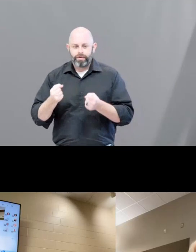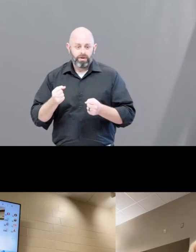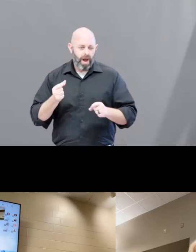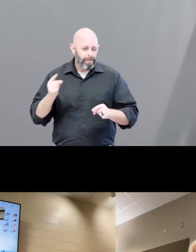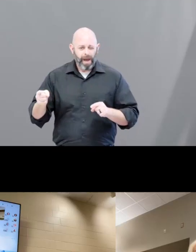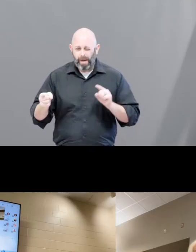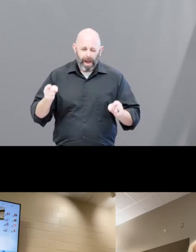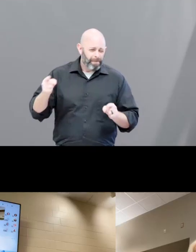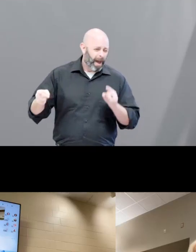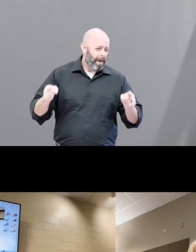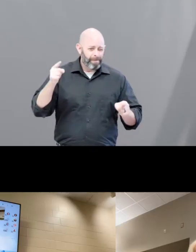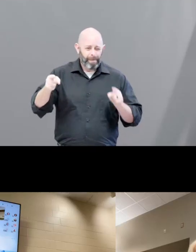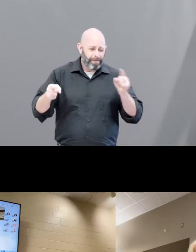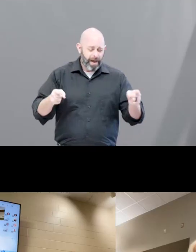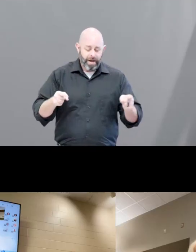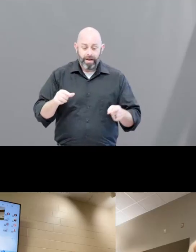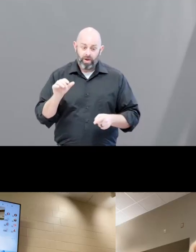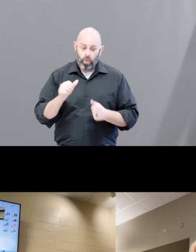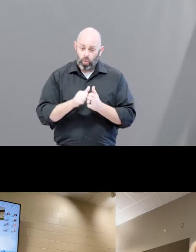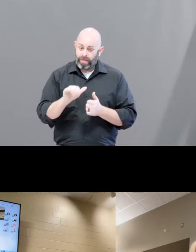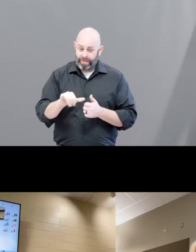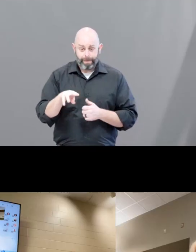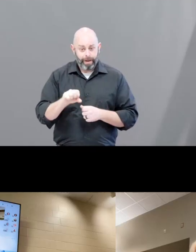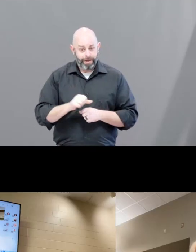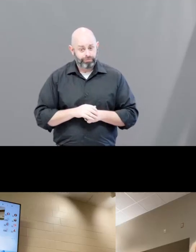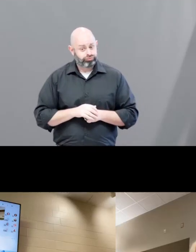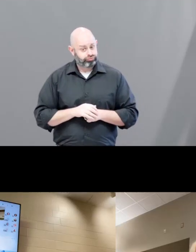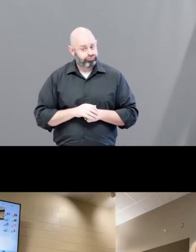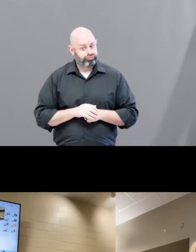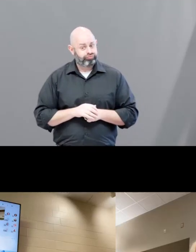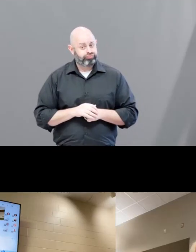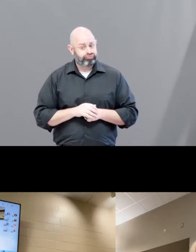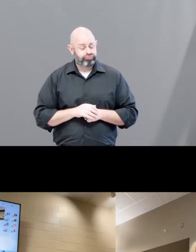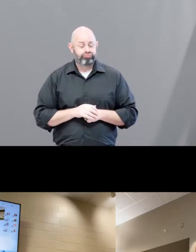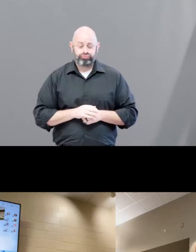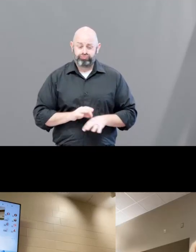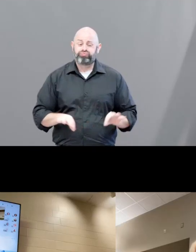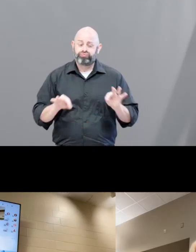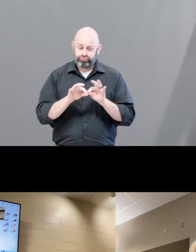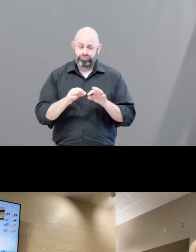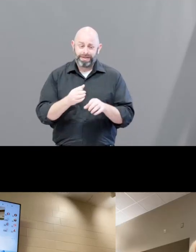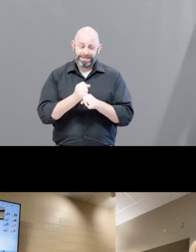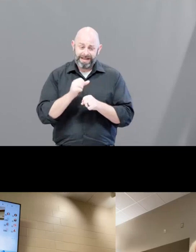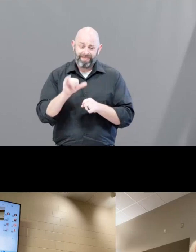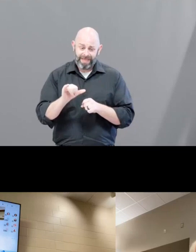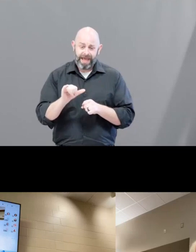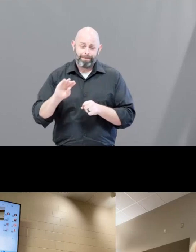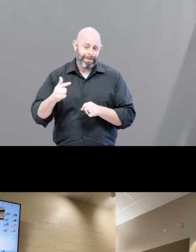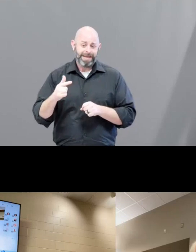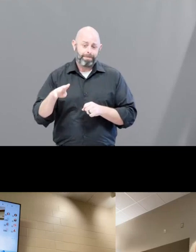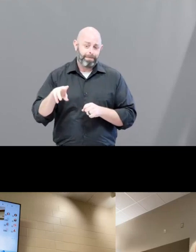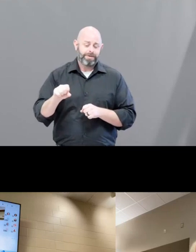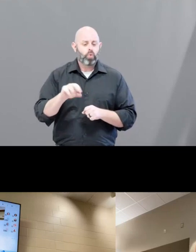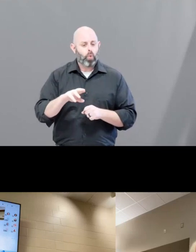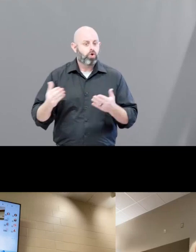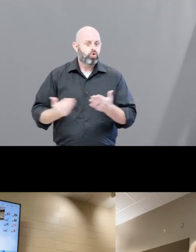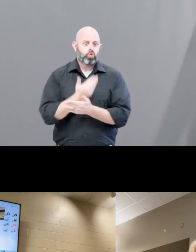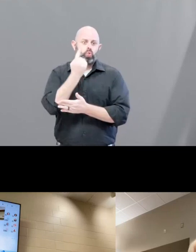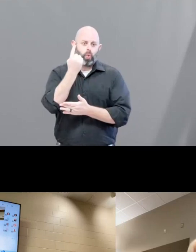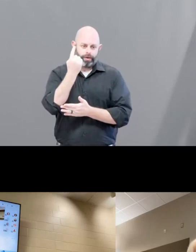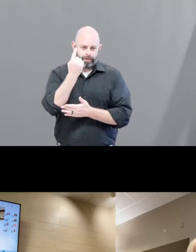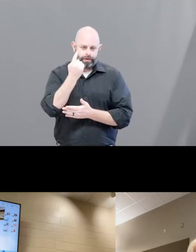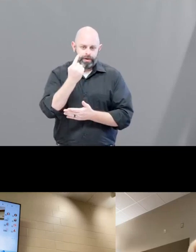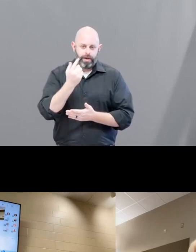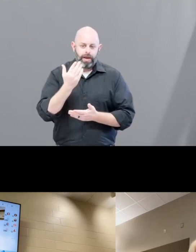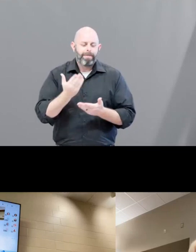road, and it's really important that we get that big bus, or a brand new big bus,